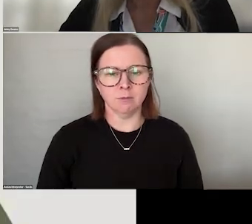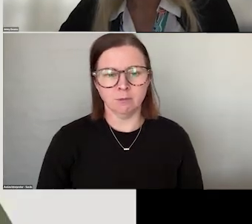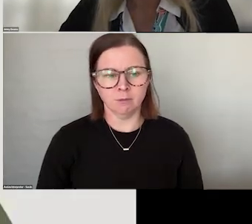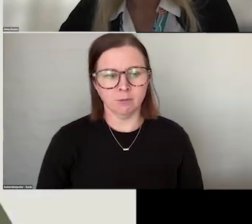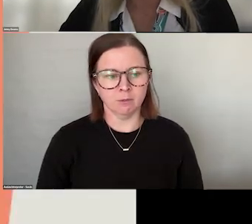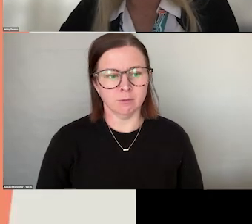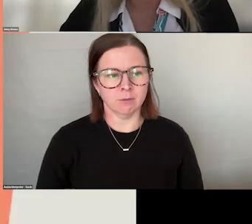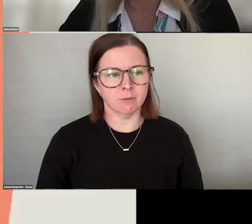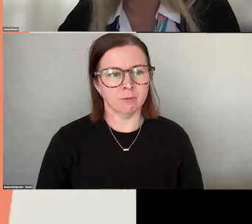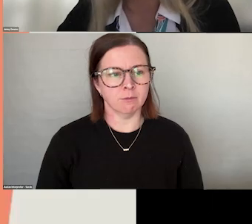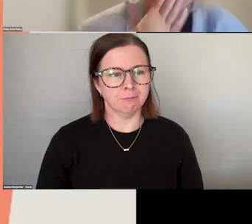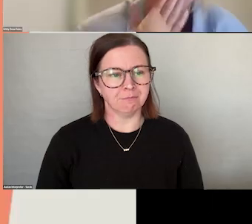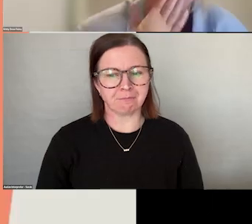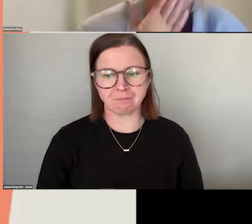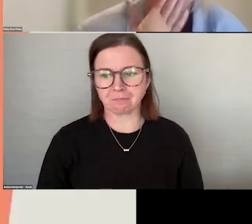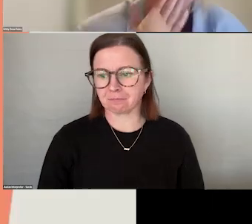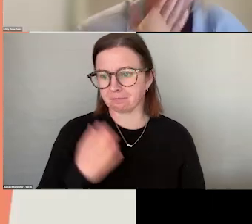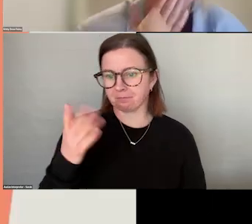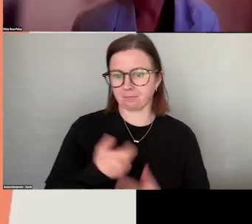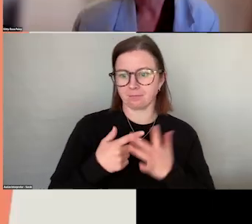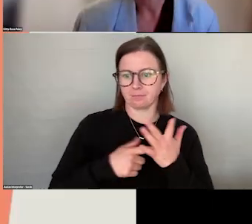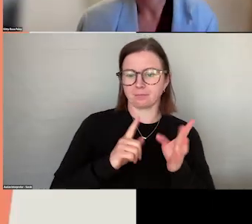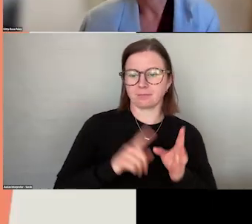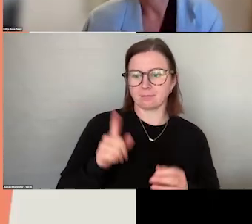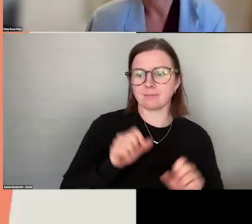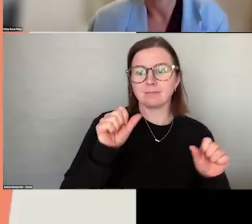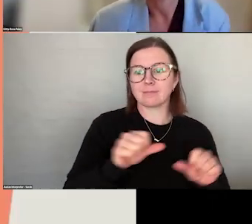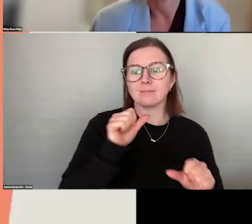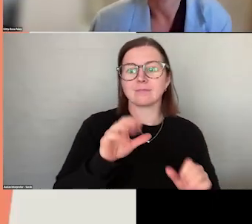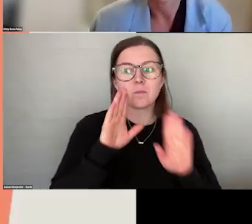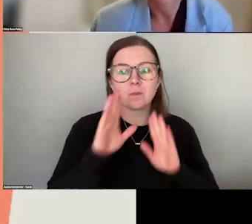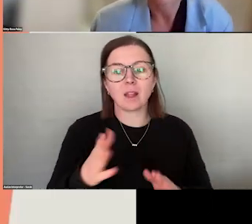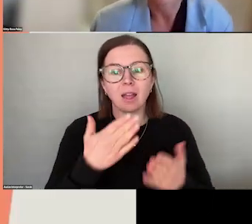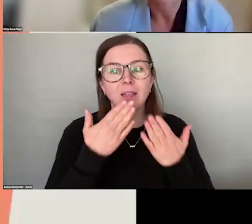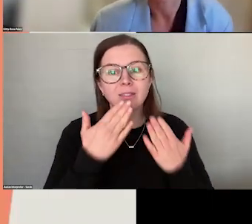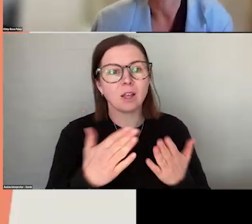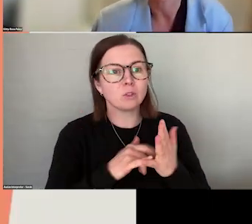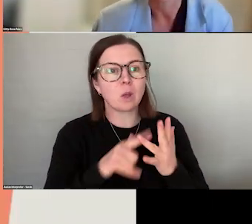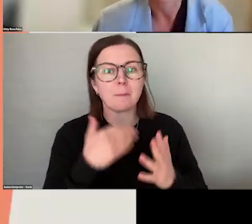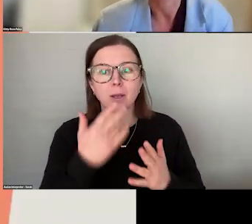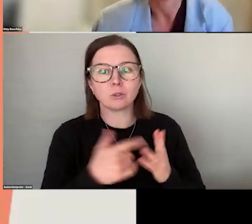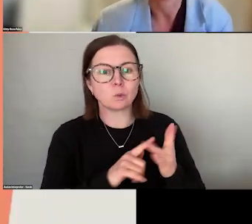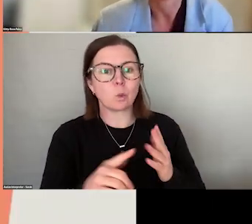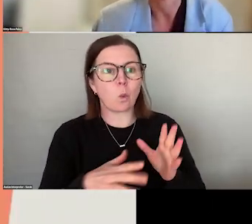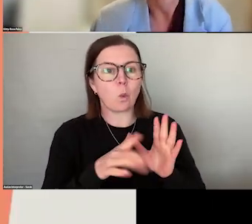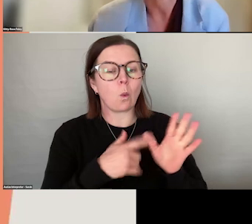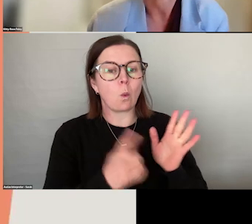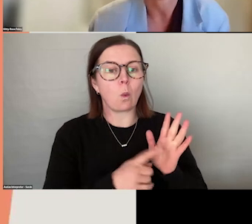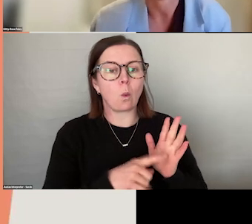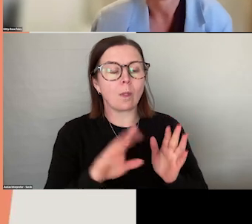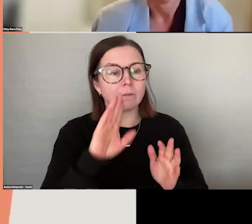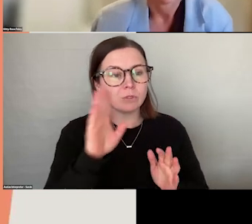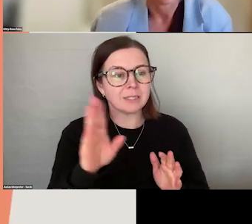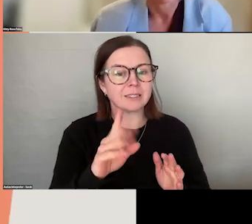We've done that. Next steps. Over to Kitty. Okay, wonderful. Thank you so much to all the presenters and all the questions and